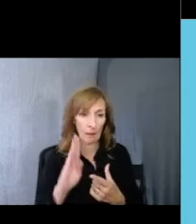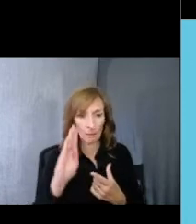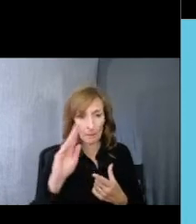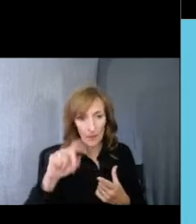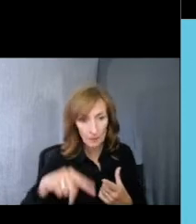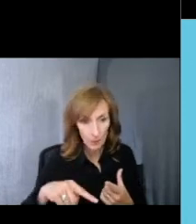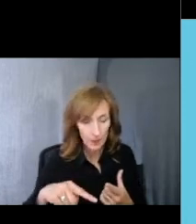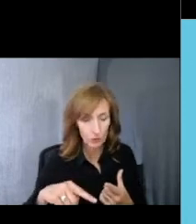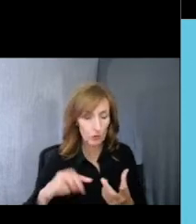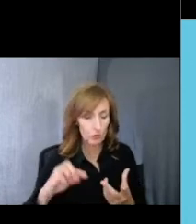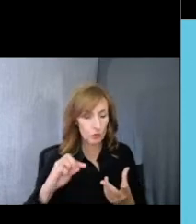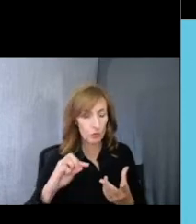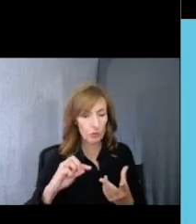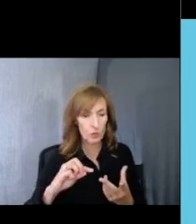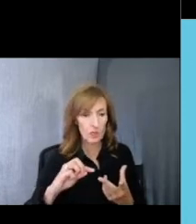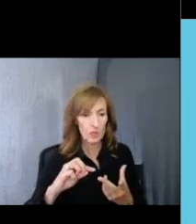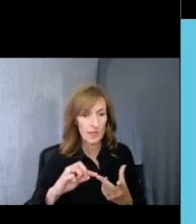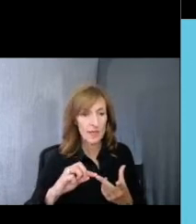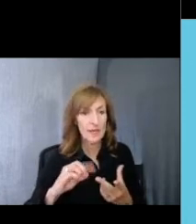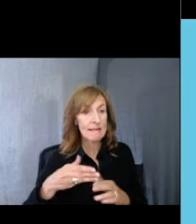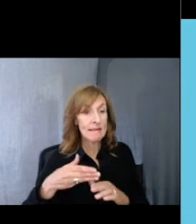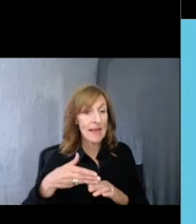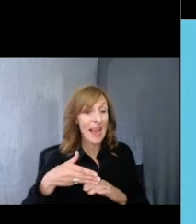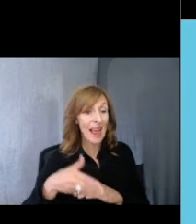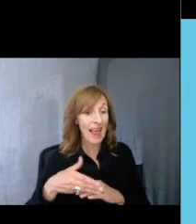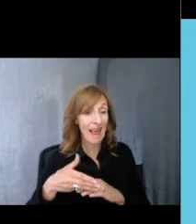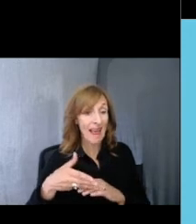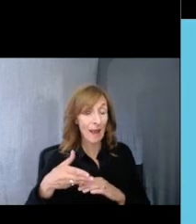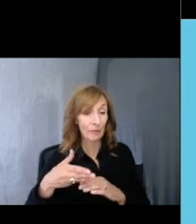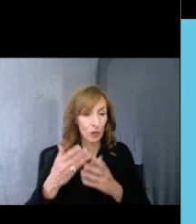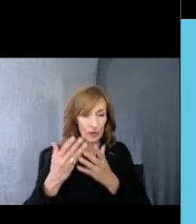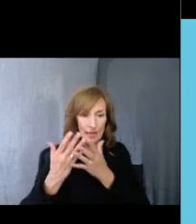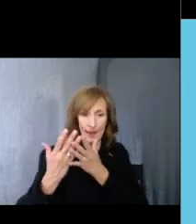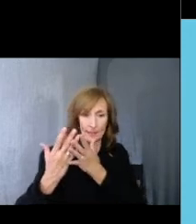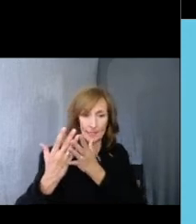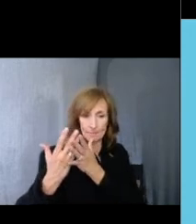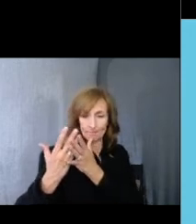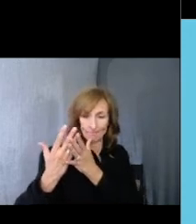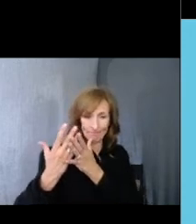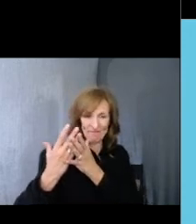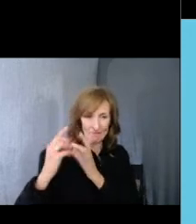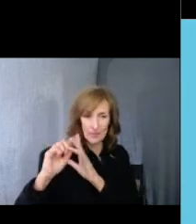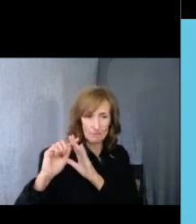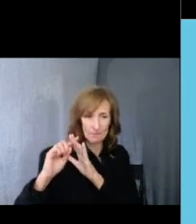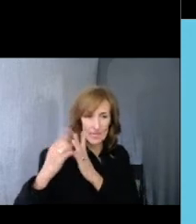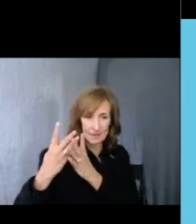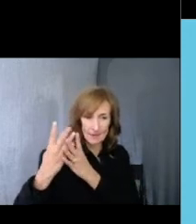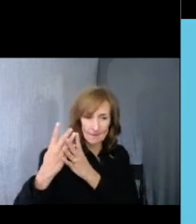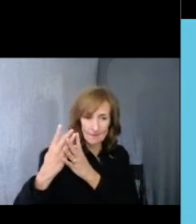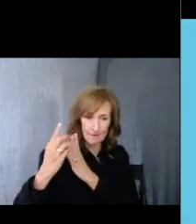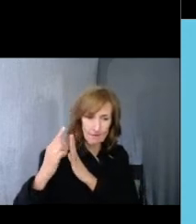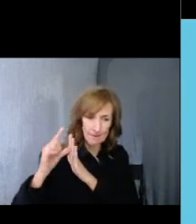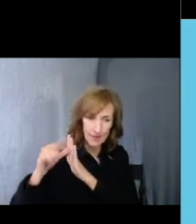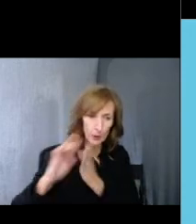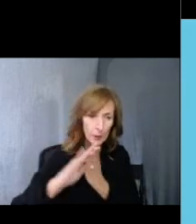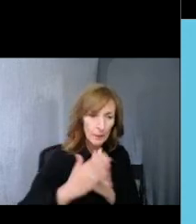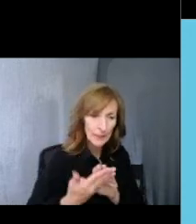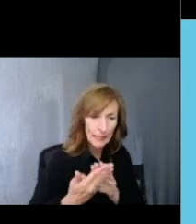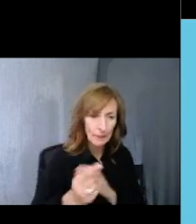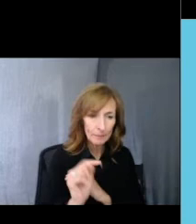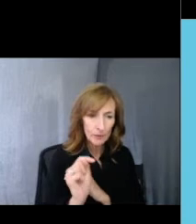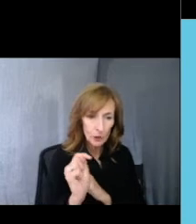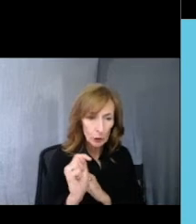after being that initial point of filtration, what is going to be eventually urine goes into this